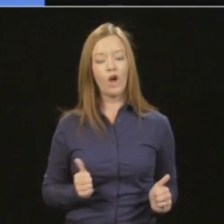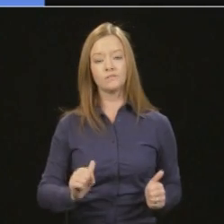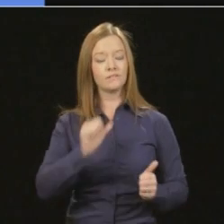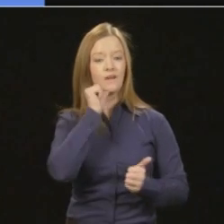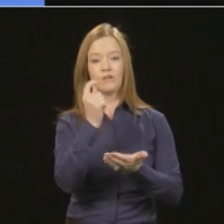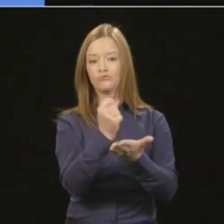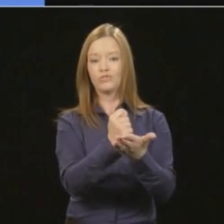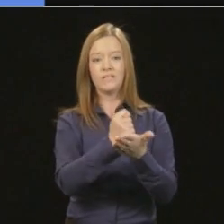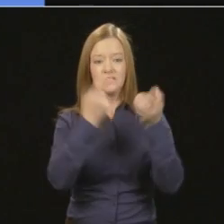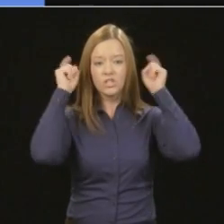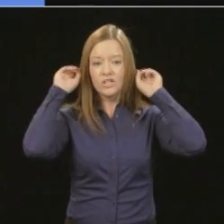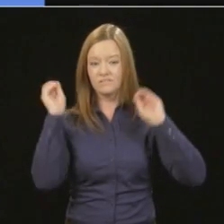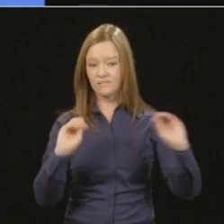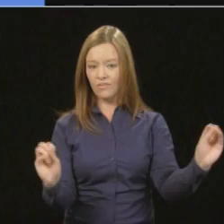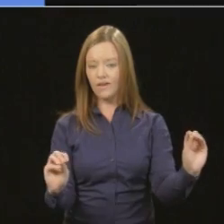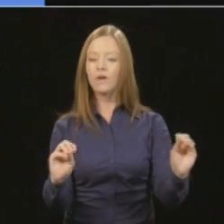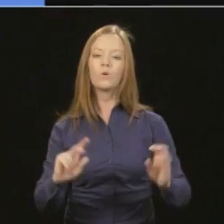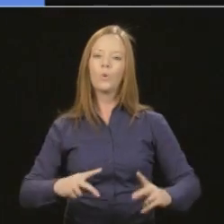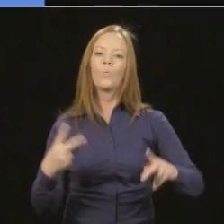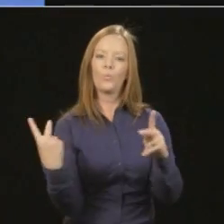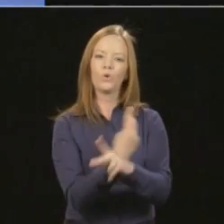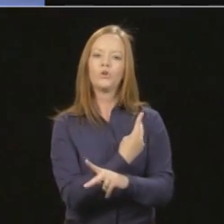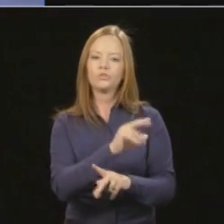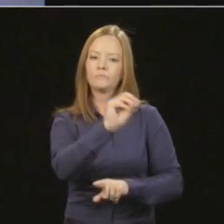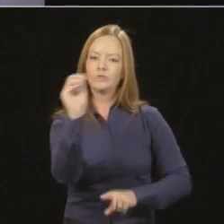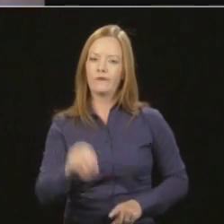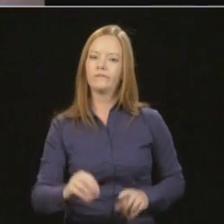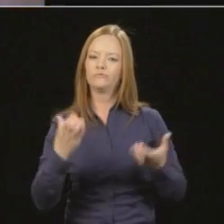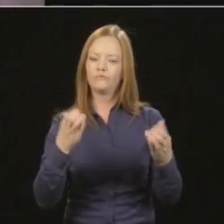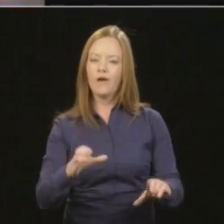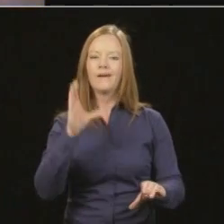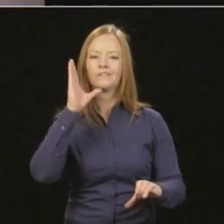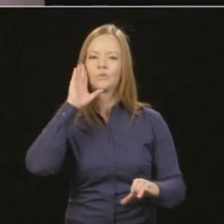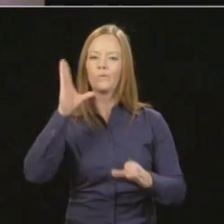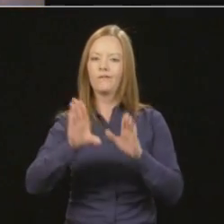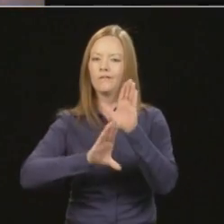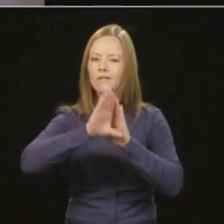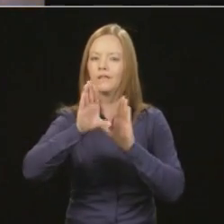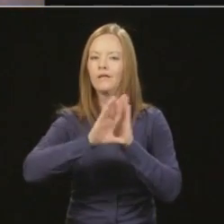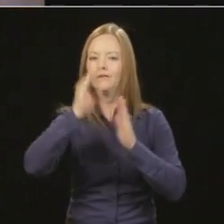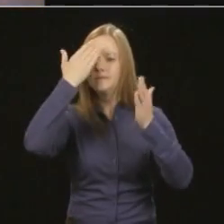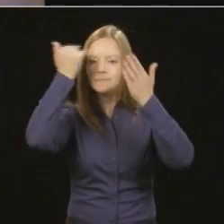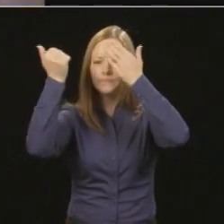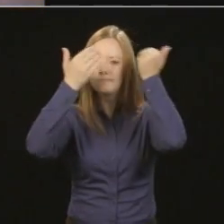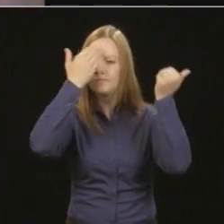have a greater chance of developing dementia. So we need to